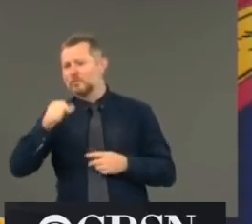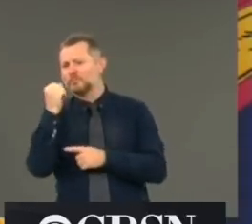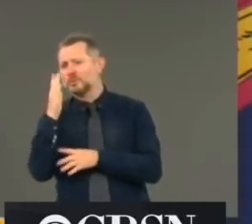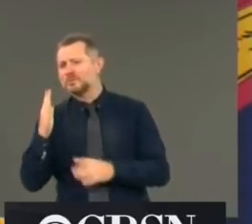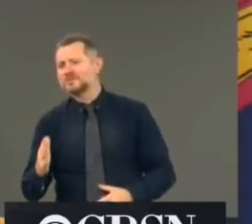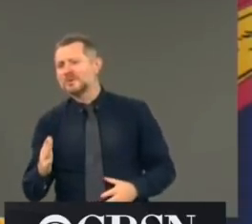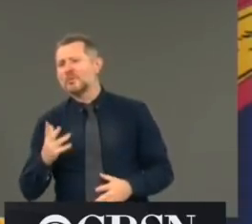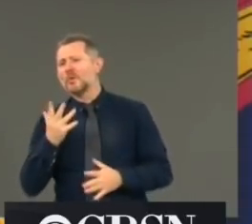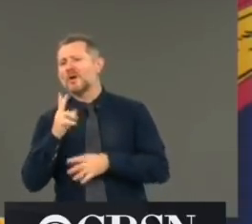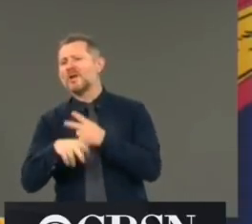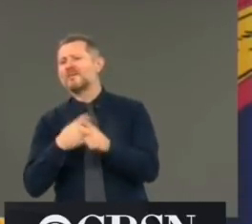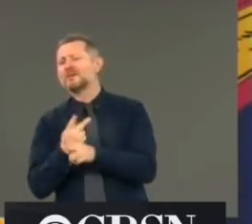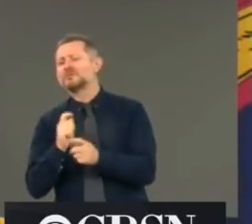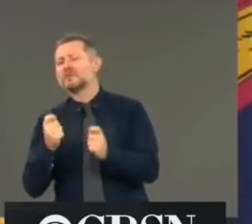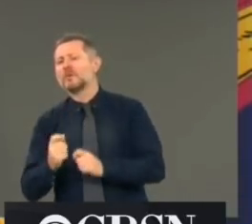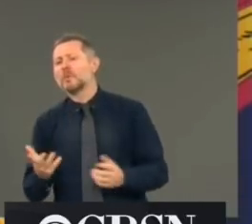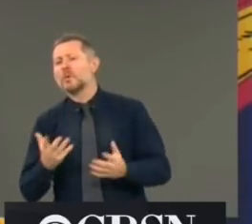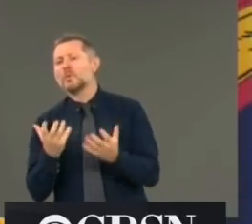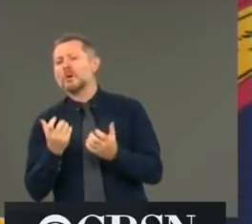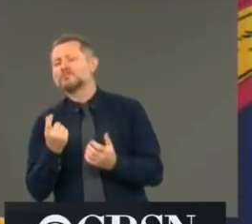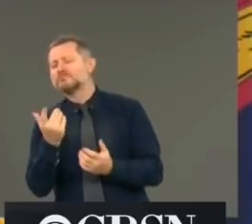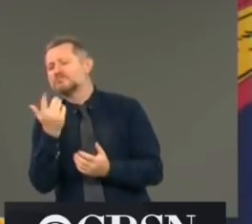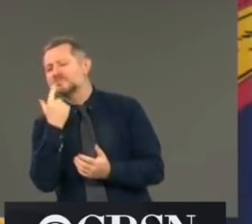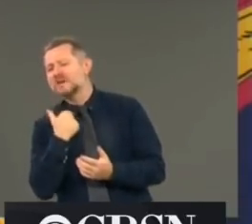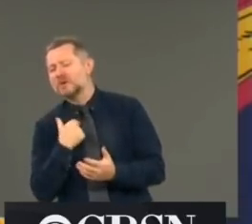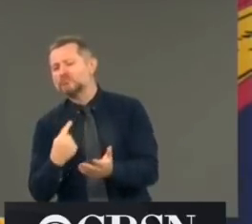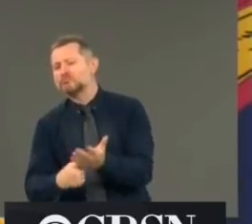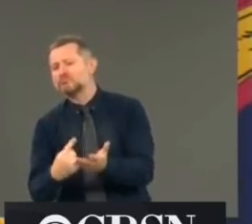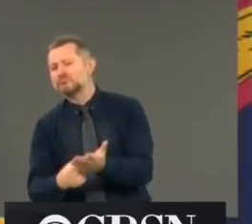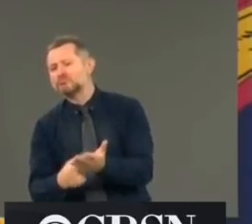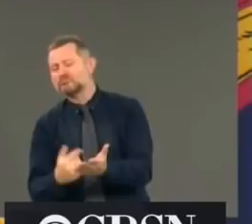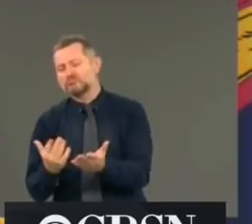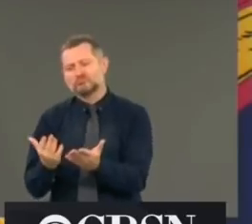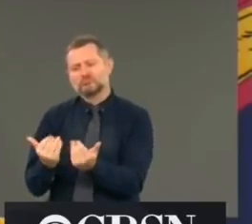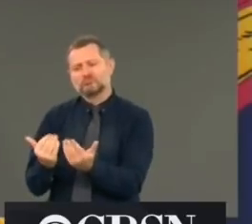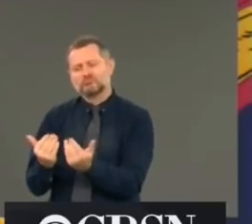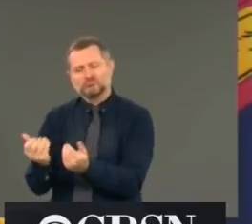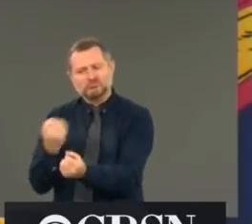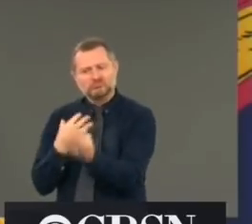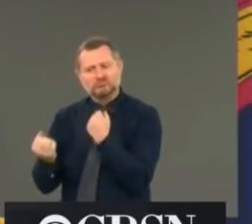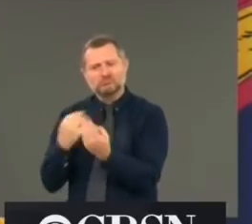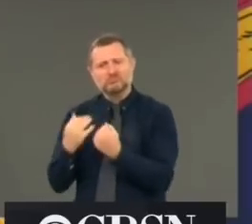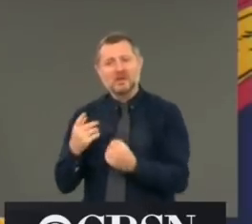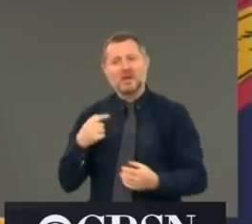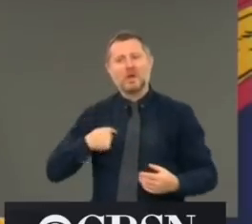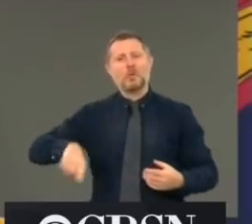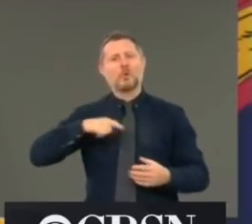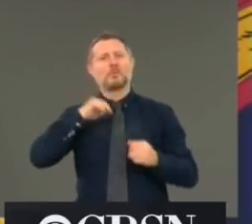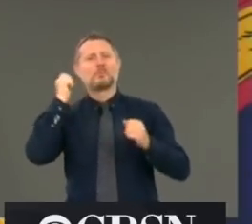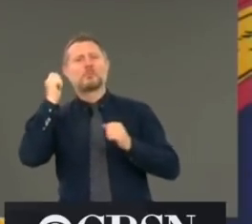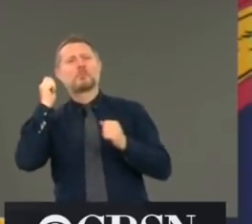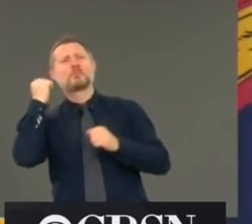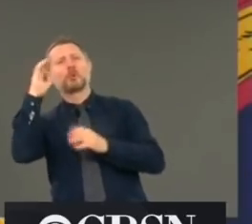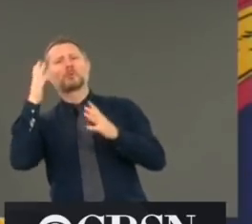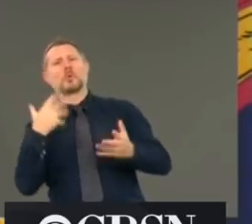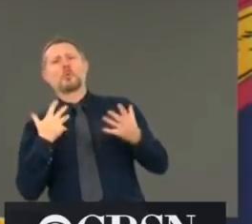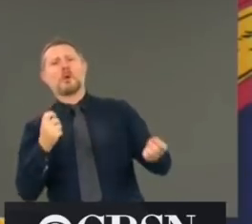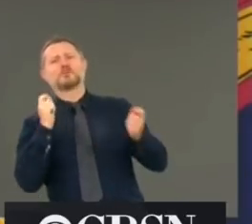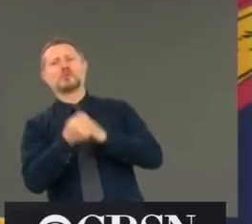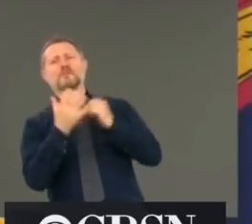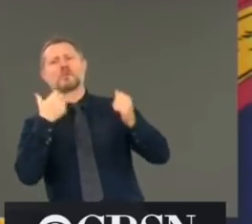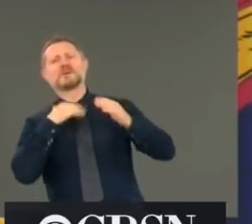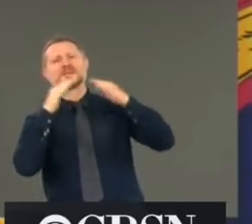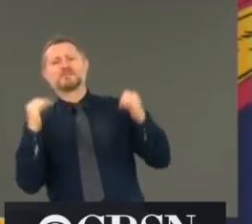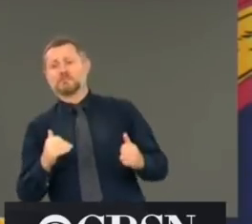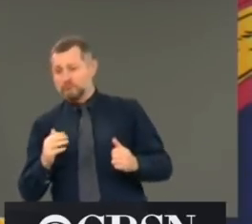want? What do you want? I want systemic reform. Okay. How do you define